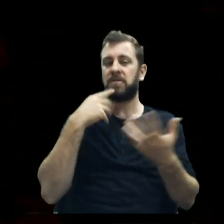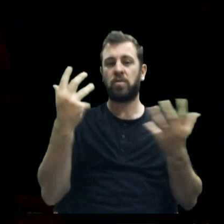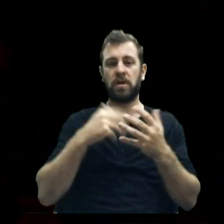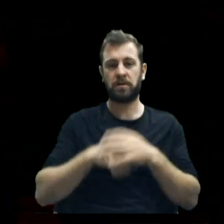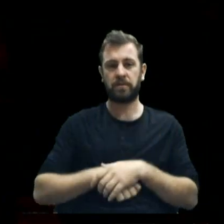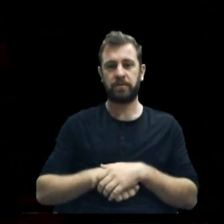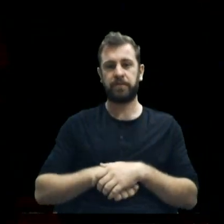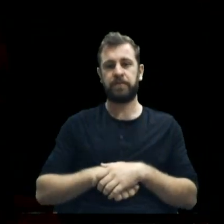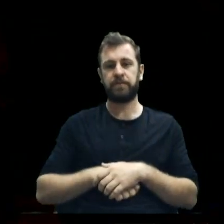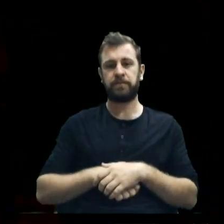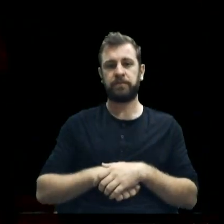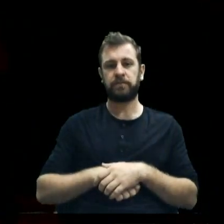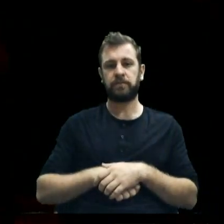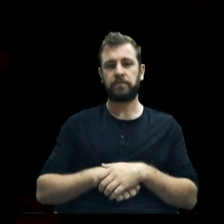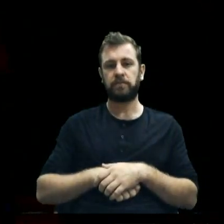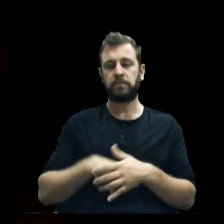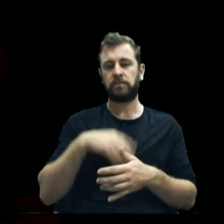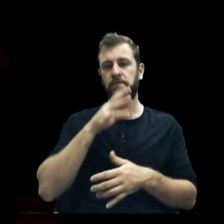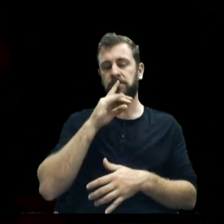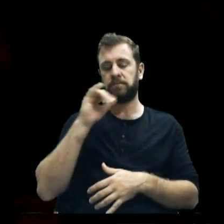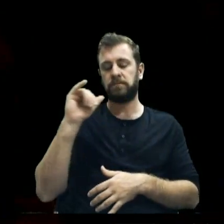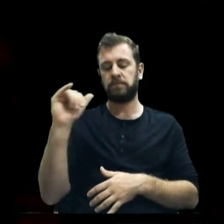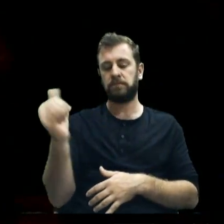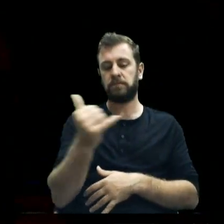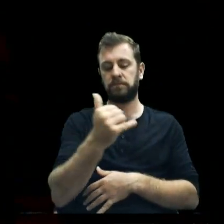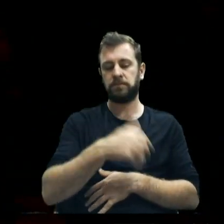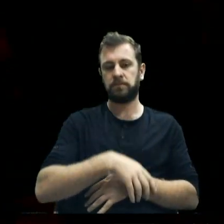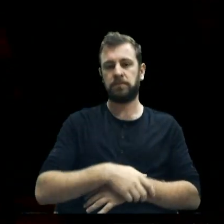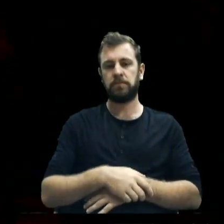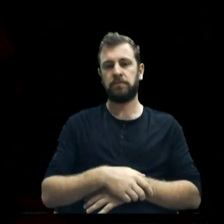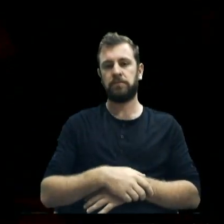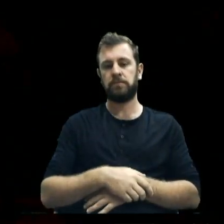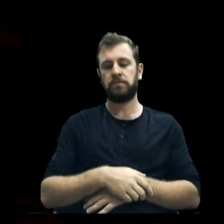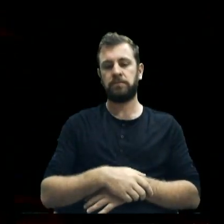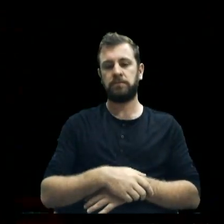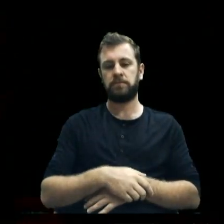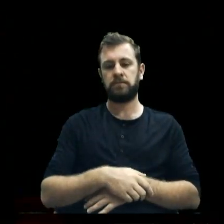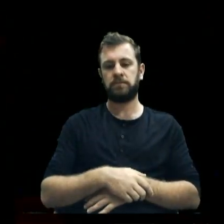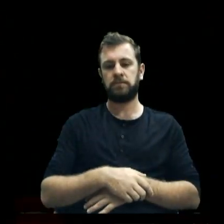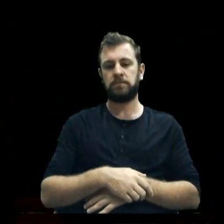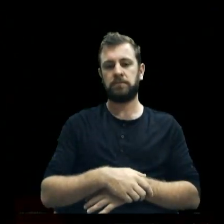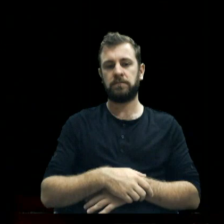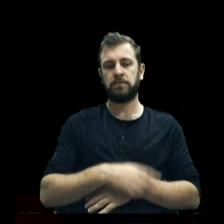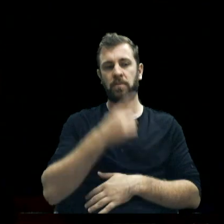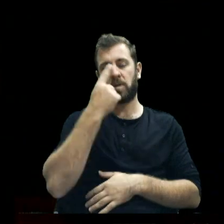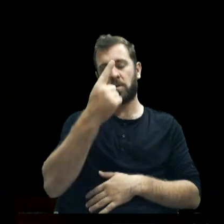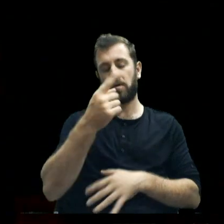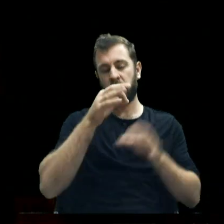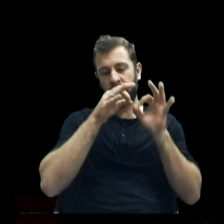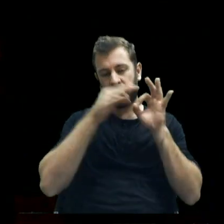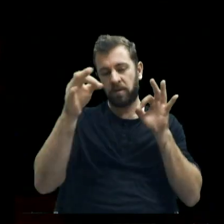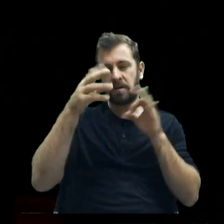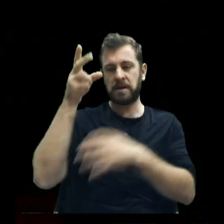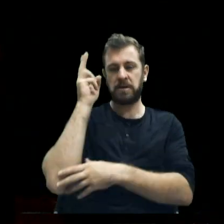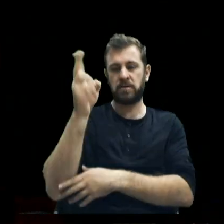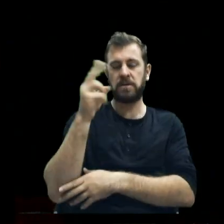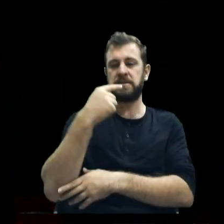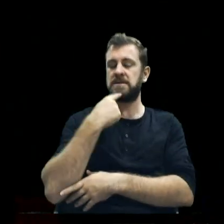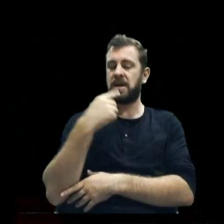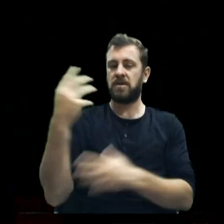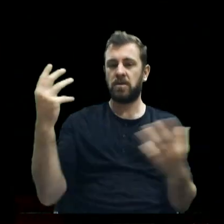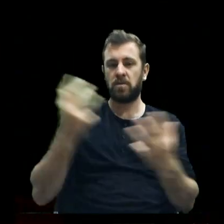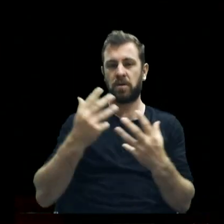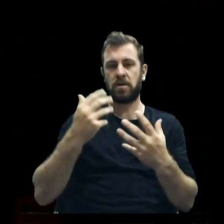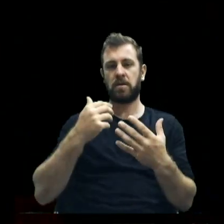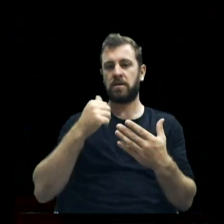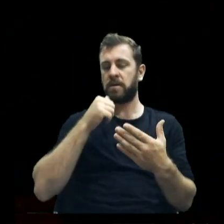Ali ila rajulun faqih Habib ibn Mubahir. One version in history says that the letter